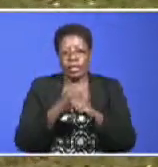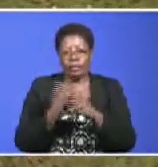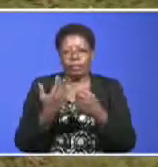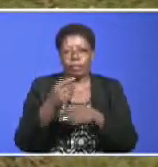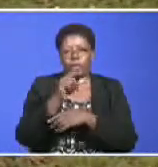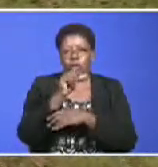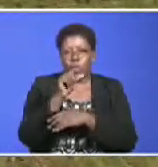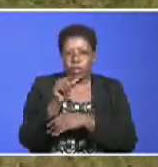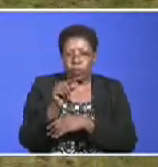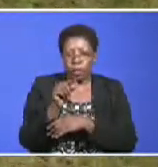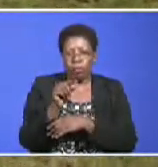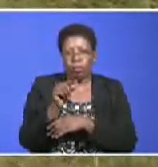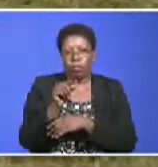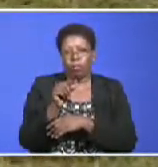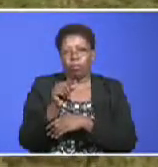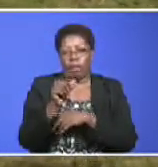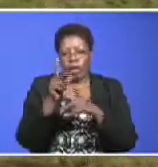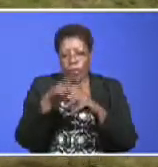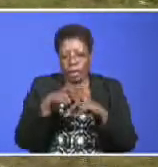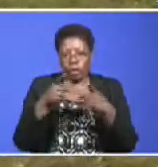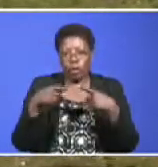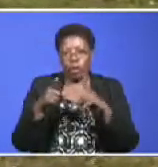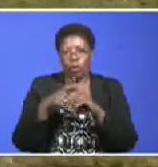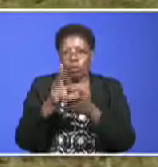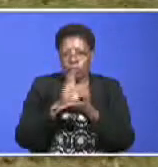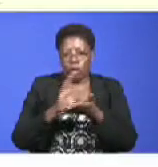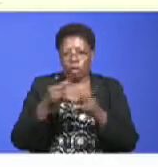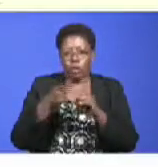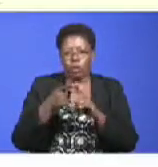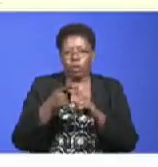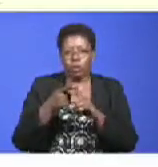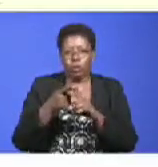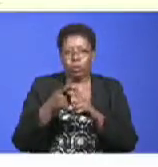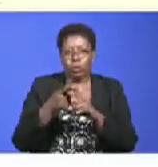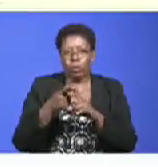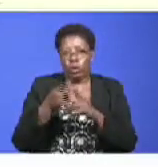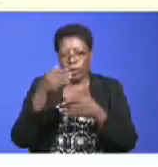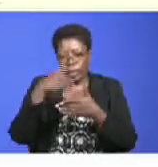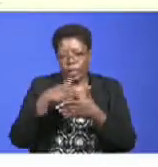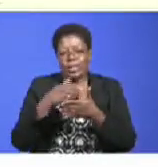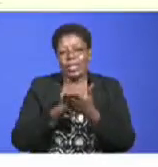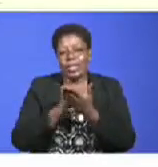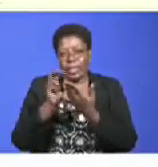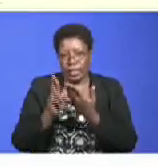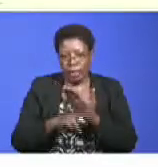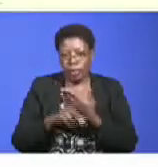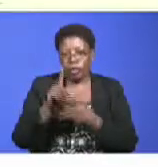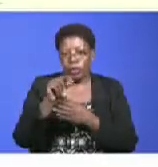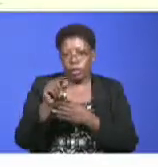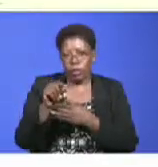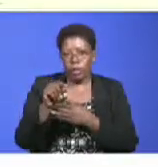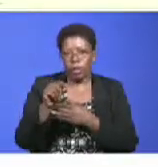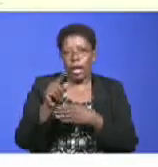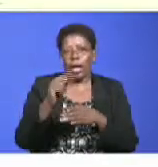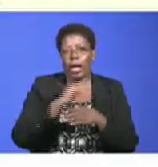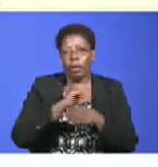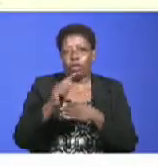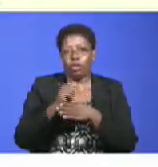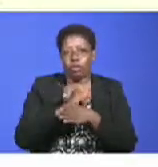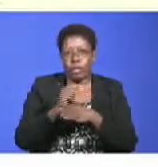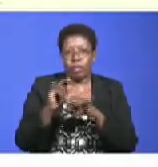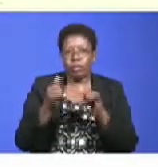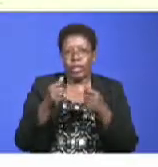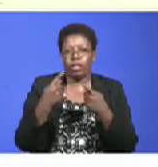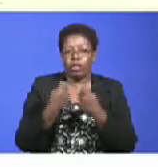2020, I'm planning on going to college as well. I'll be going in September 2020. So I'll just be training,